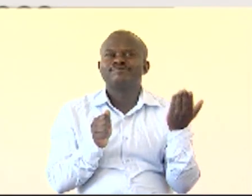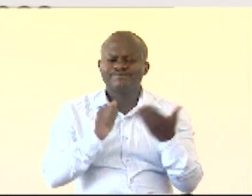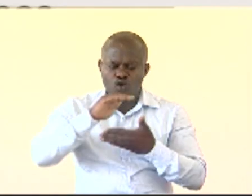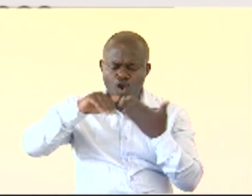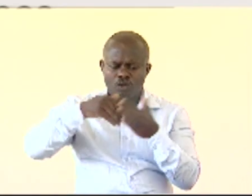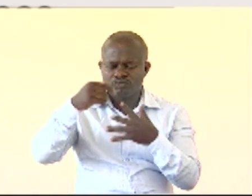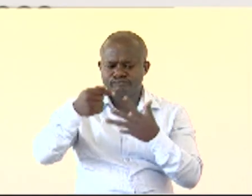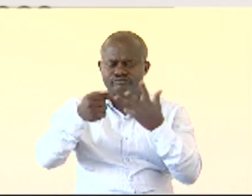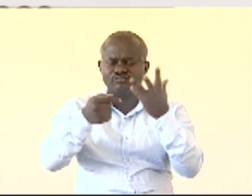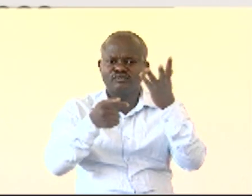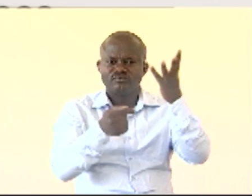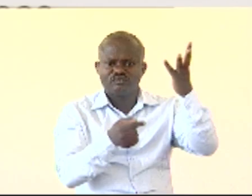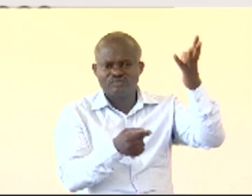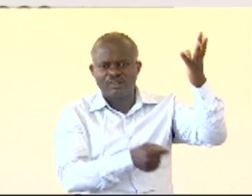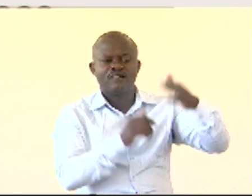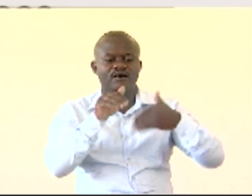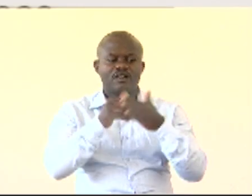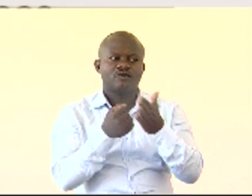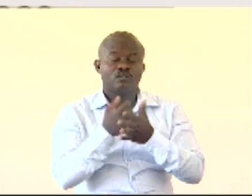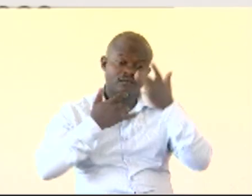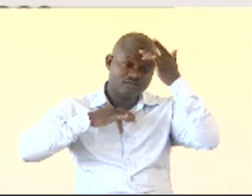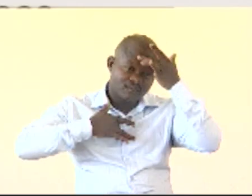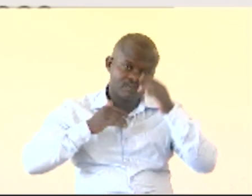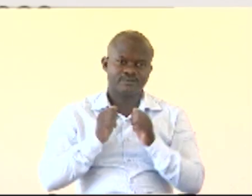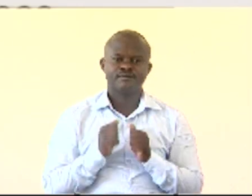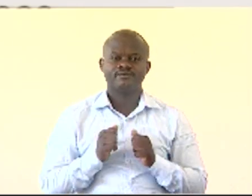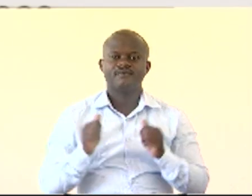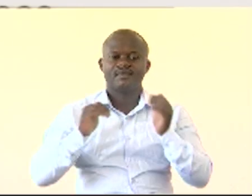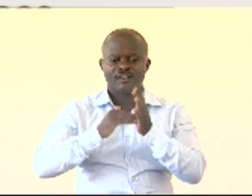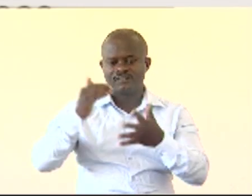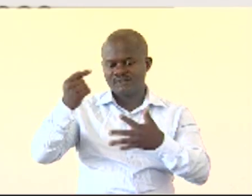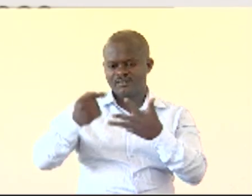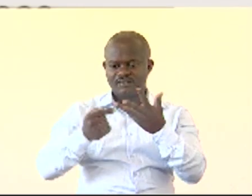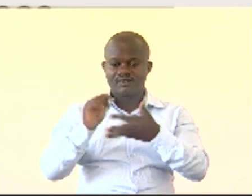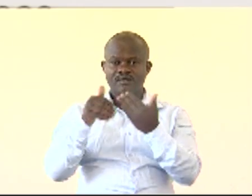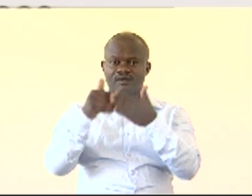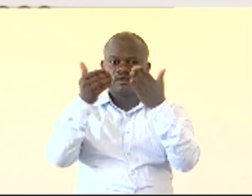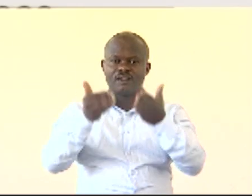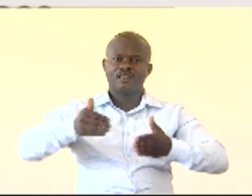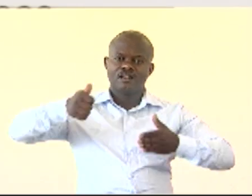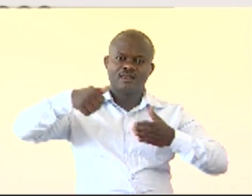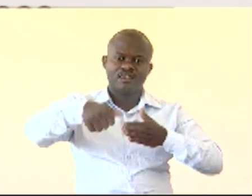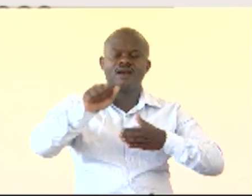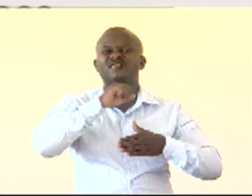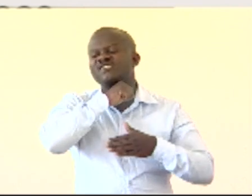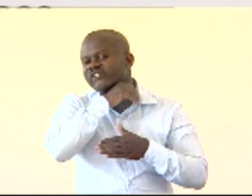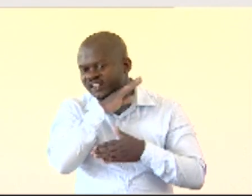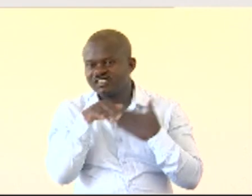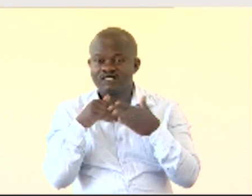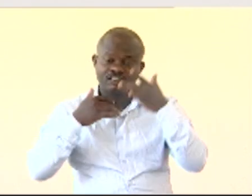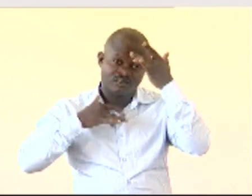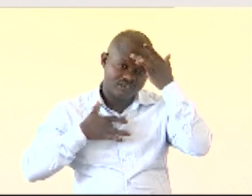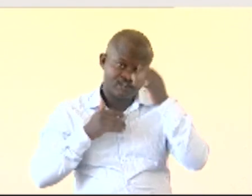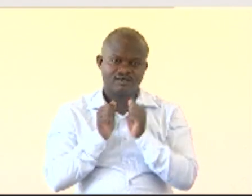protozoa, bacteria can cause diseases. And these diseases, they are infectious diseases.